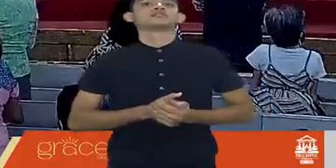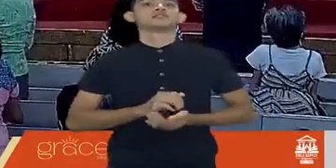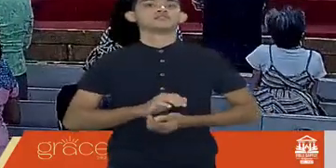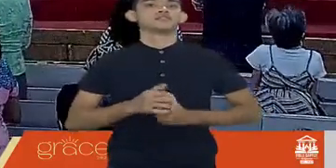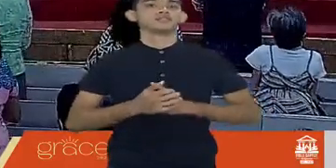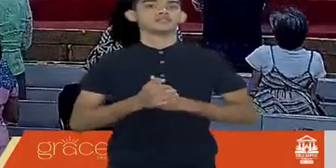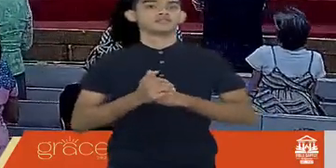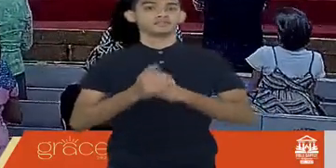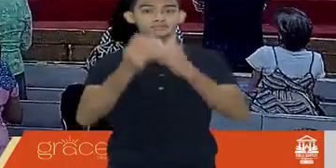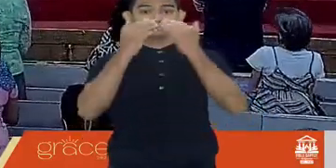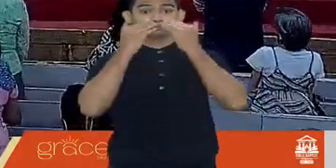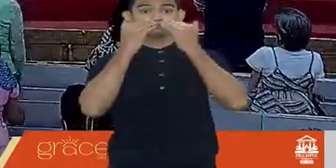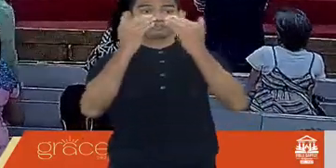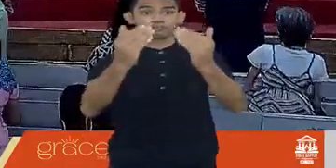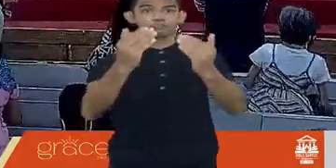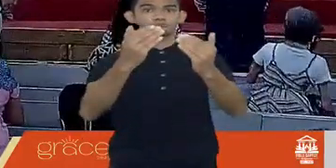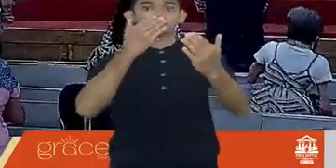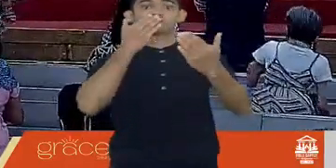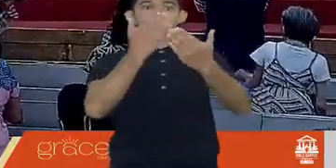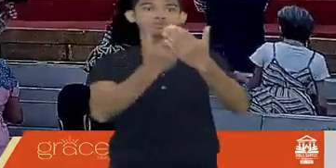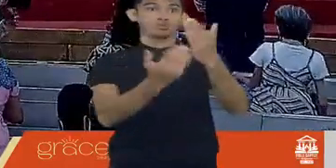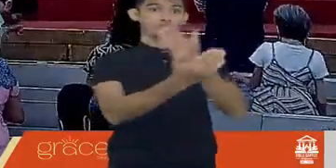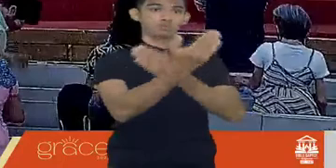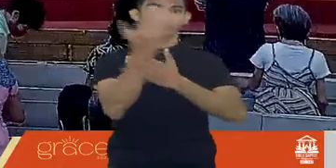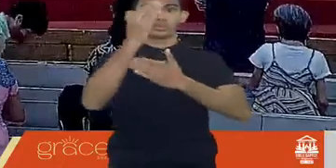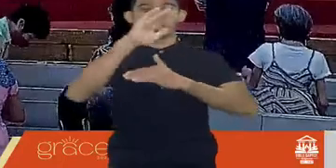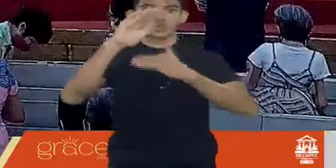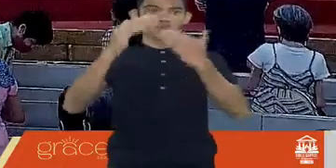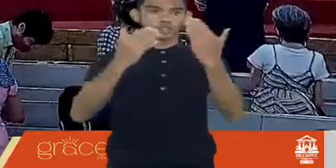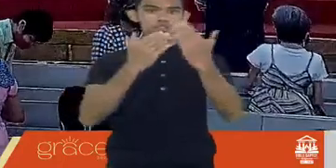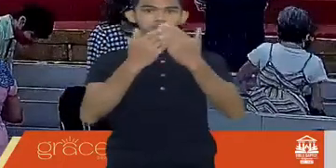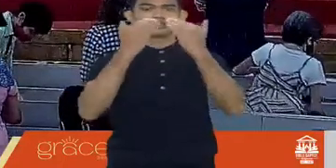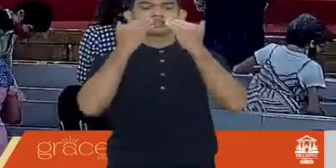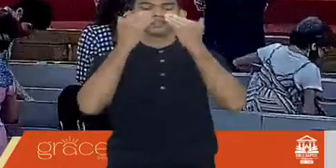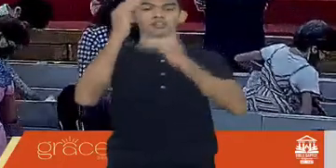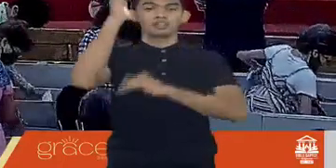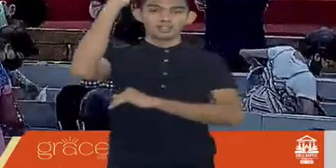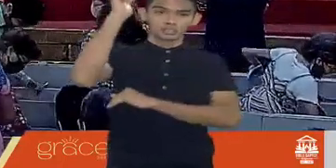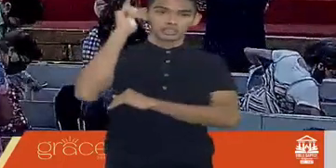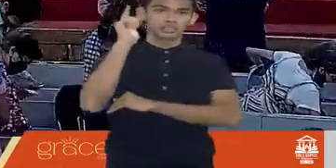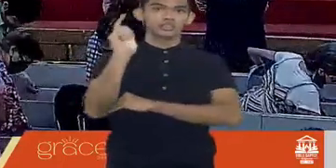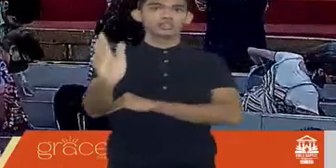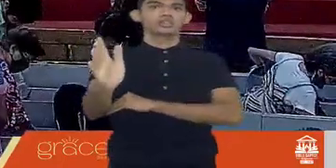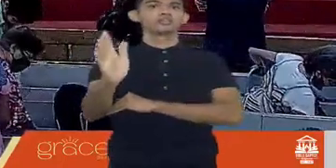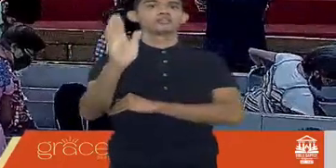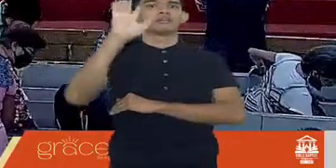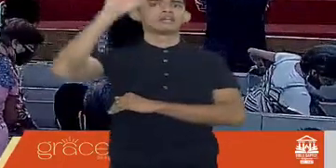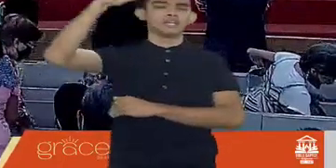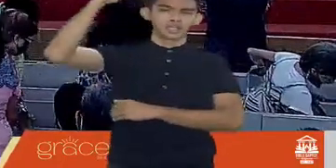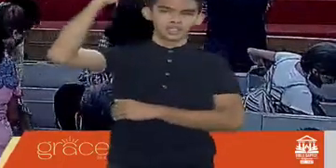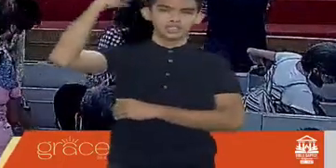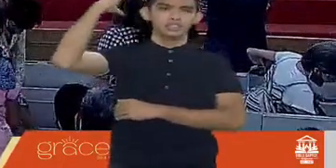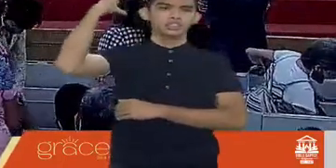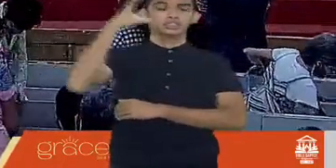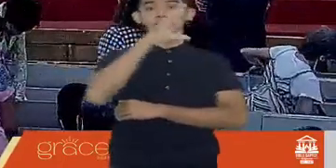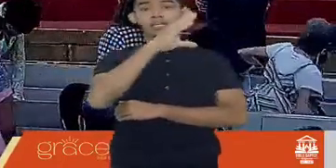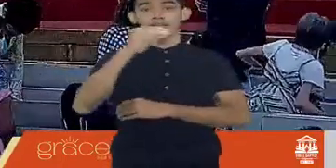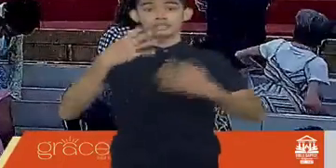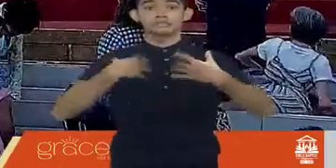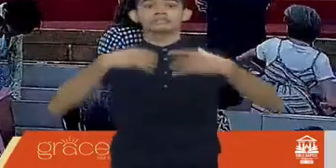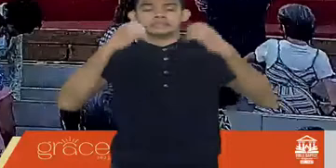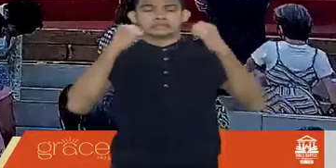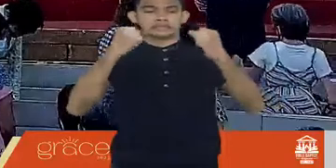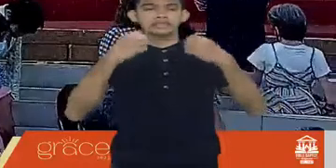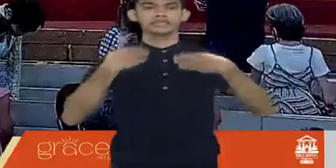faithful. Thank you, Brother Earl. May buntag ka na itong tanan. Salamat sa Ginoo, sa iyang grasya, o